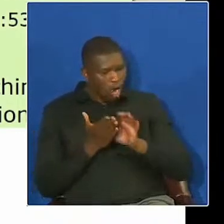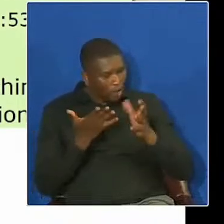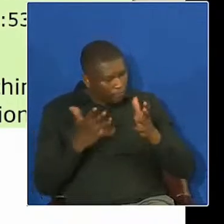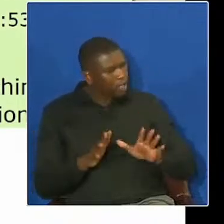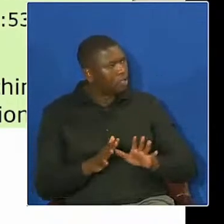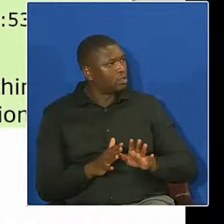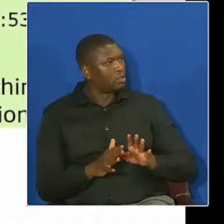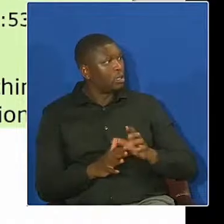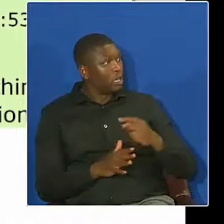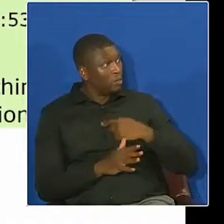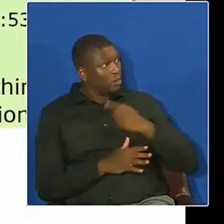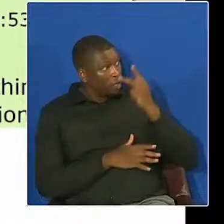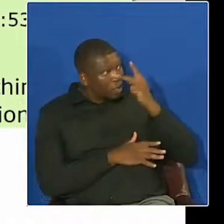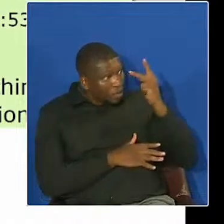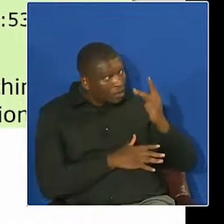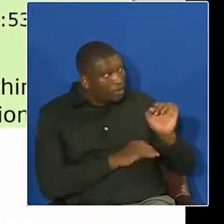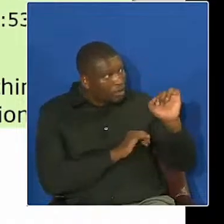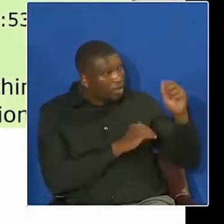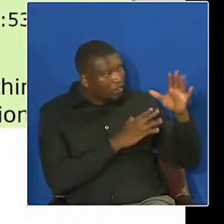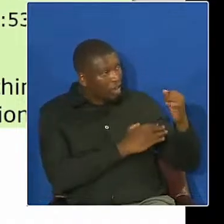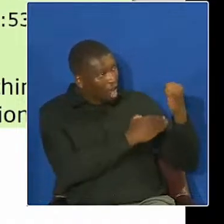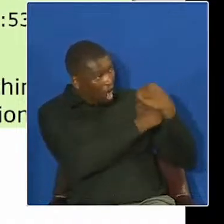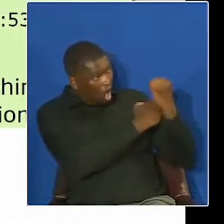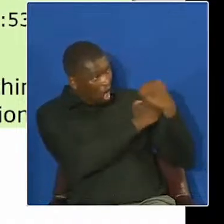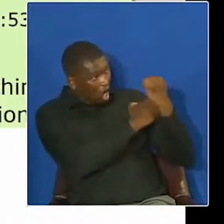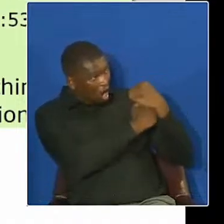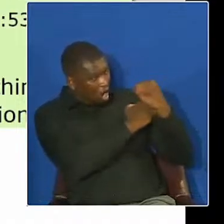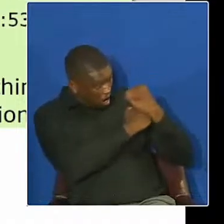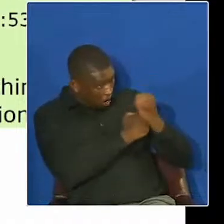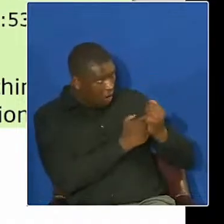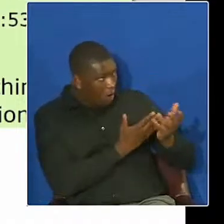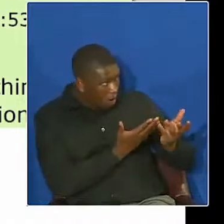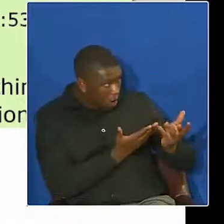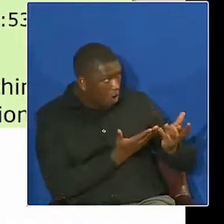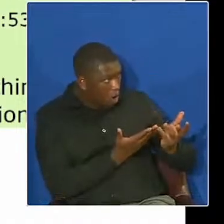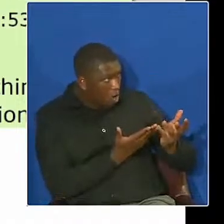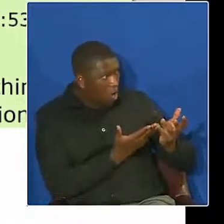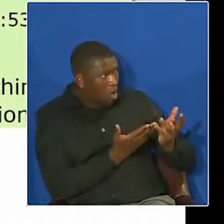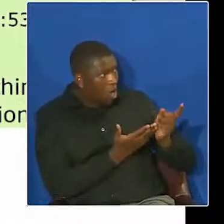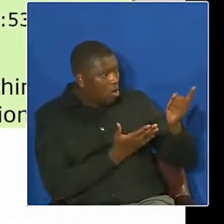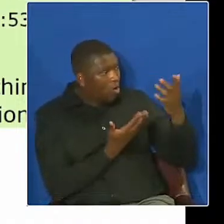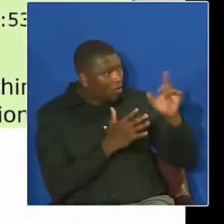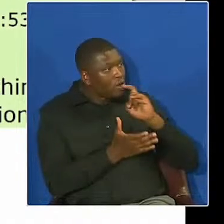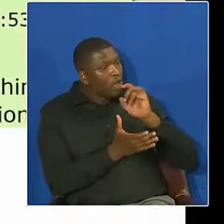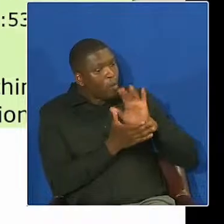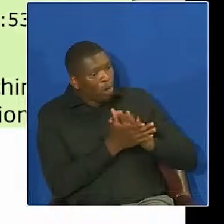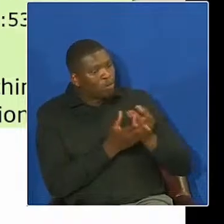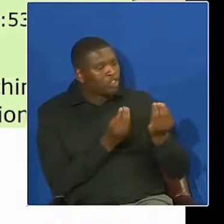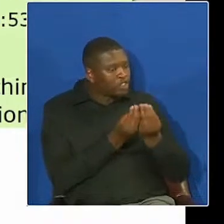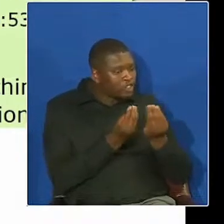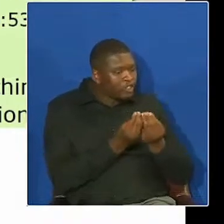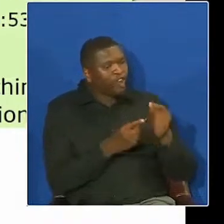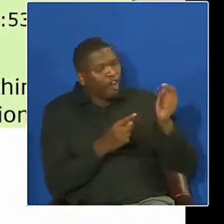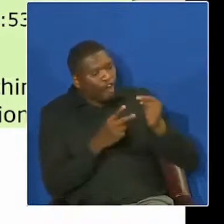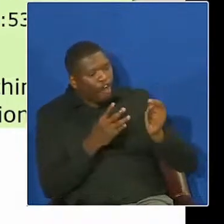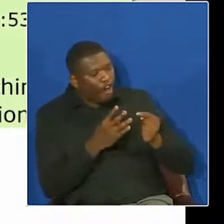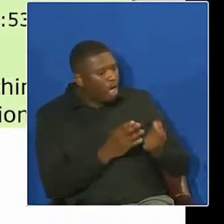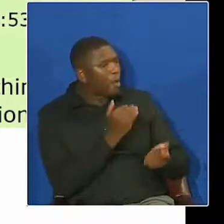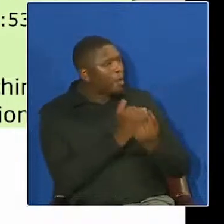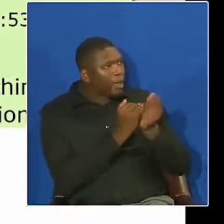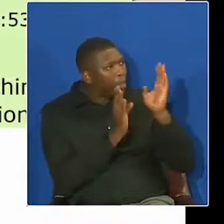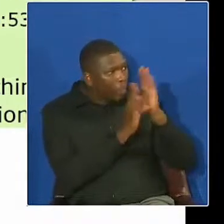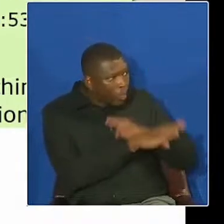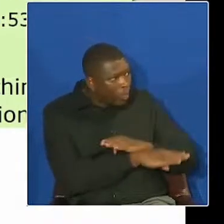and I see you have been ignoring me and promising me things that never